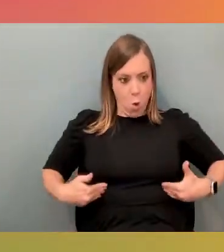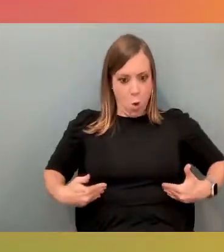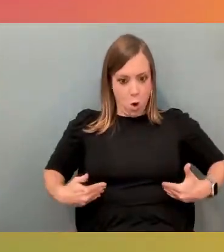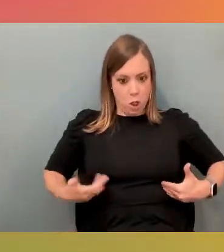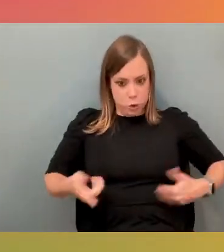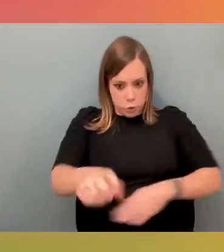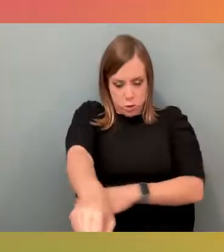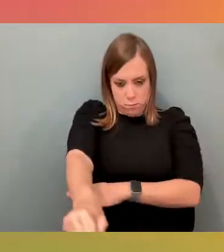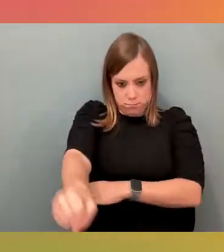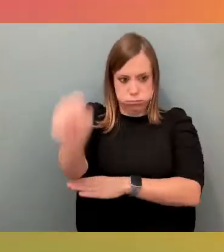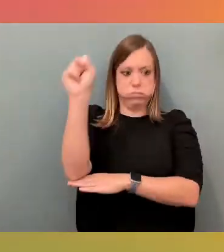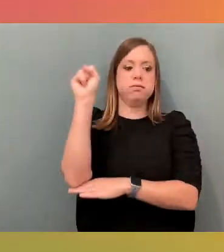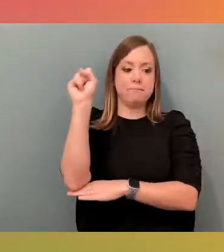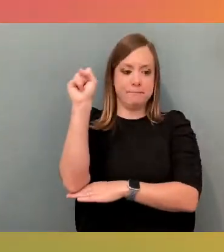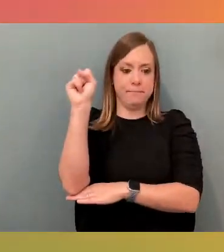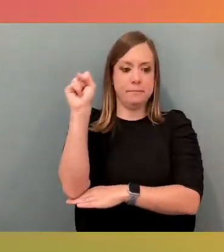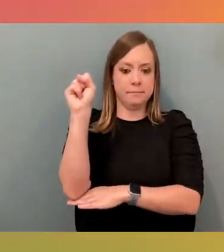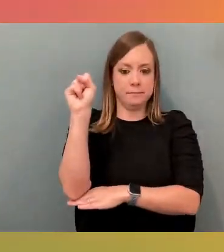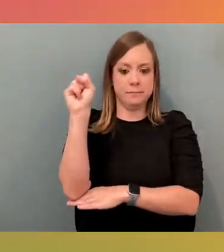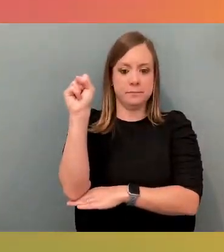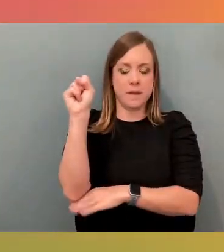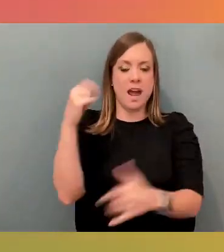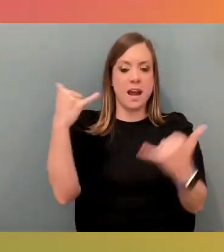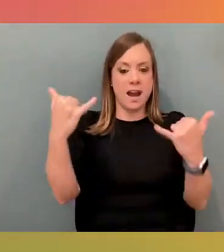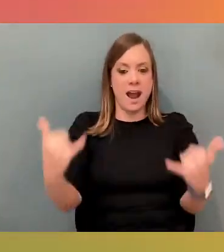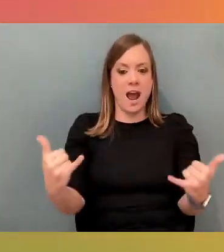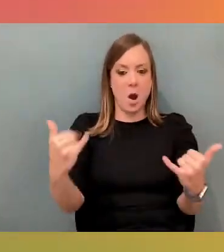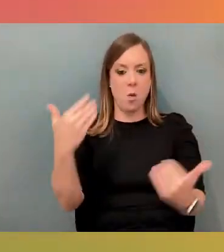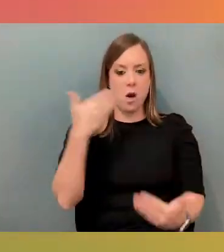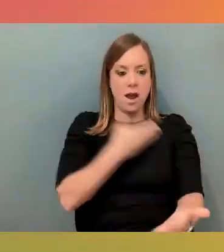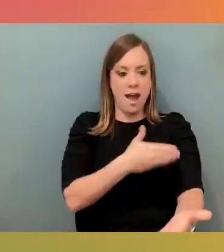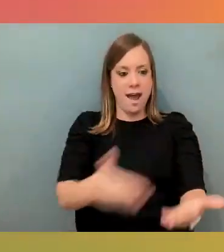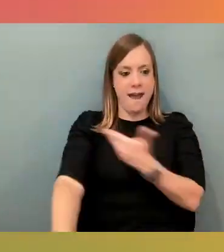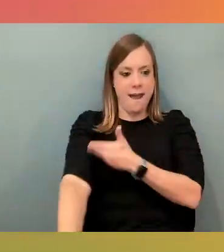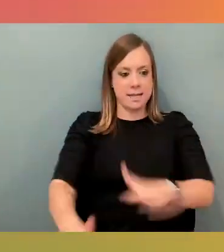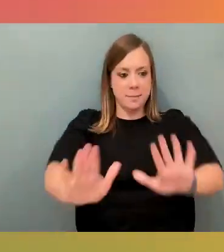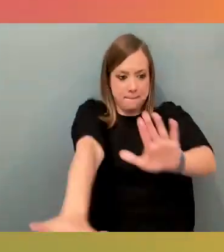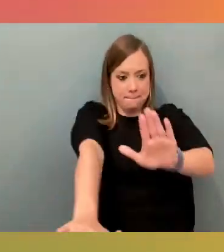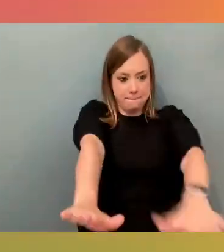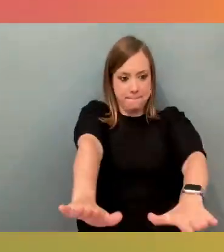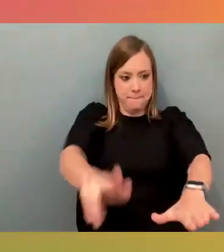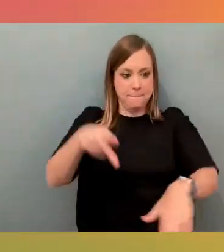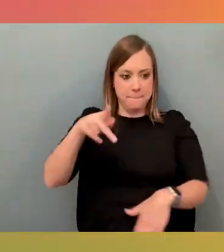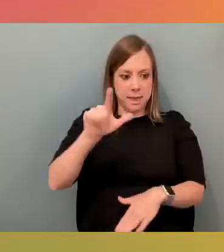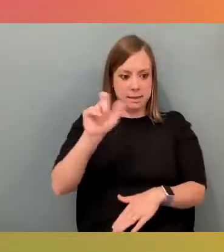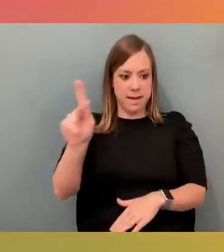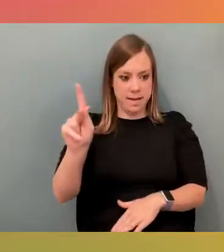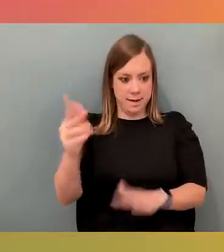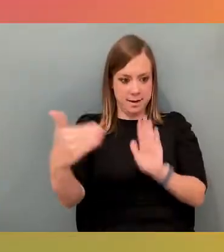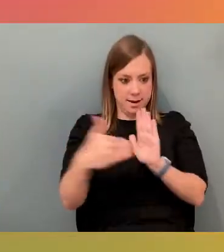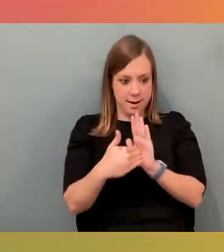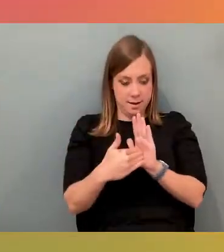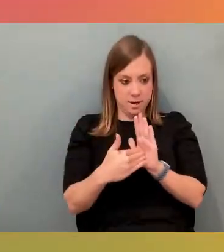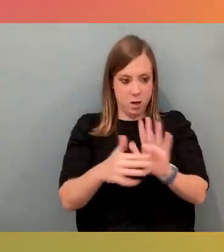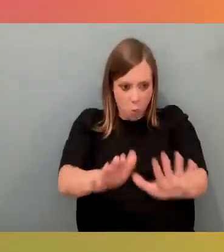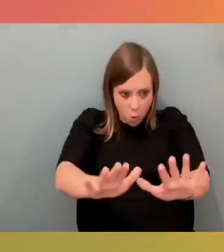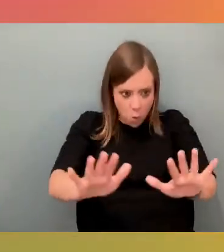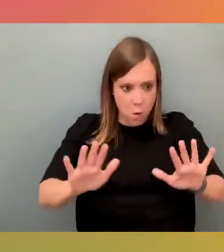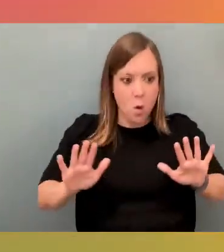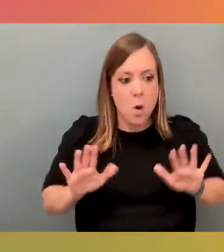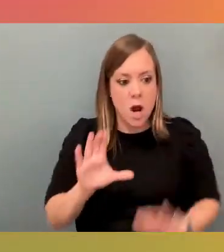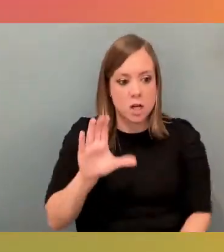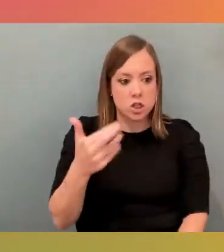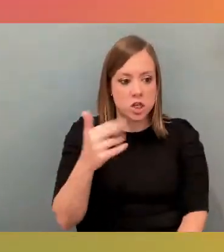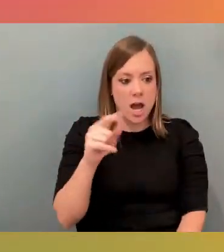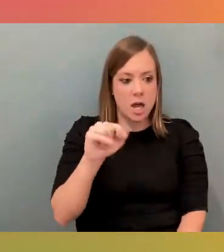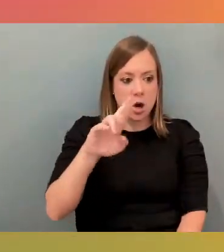upright. Exhale, plant the hands and step back to plank pose. Beautiful job. We're flowing through chaturanga either on the knees or